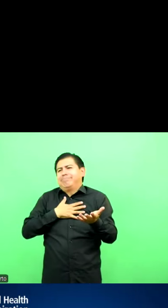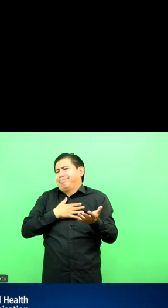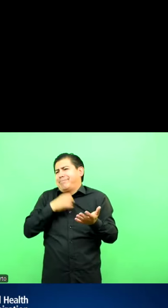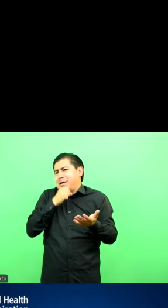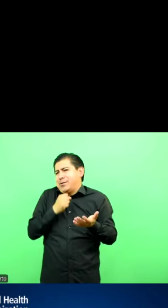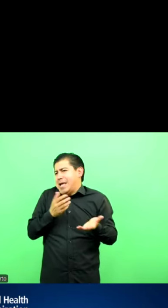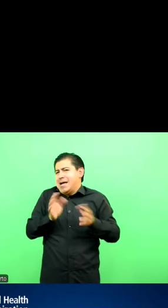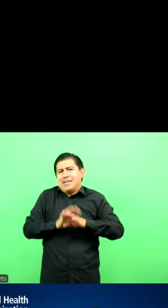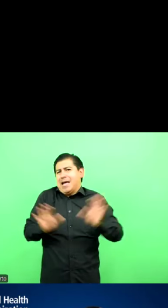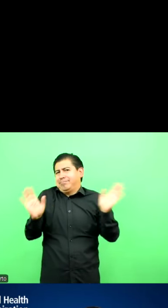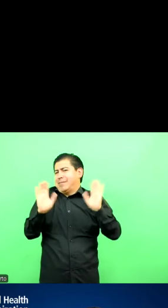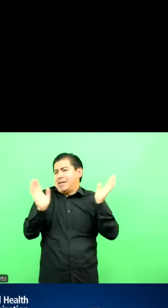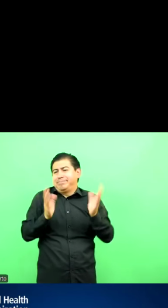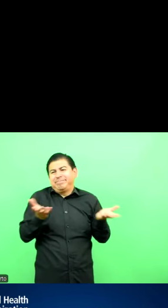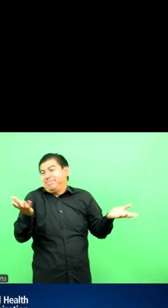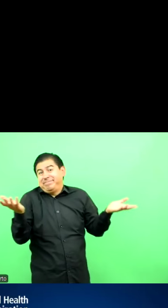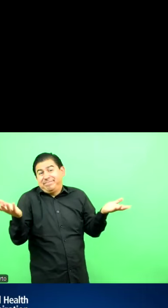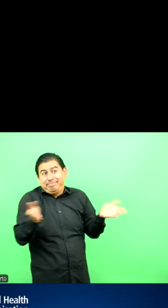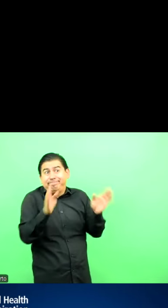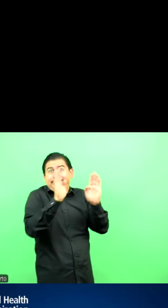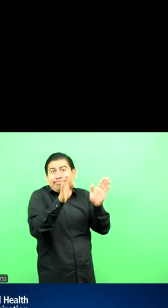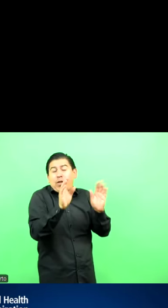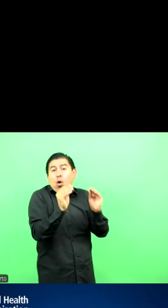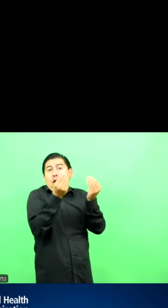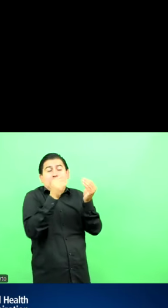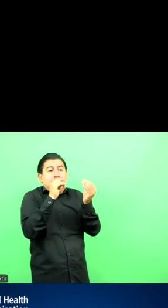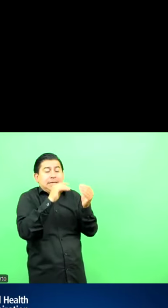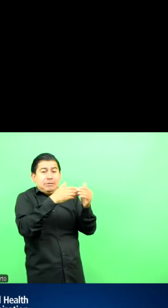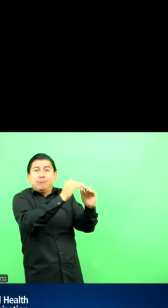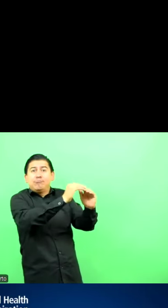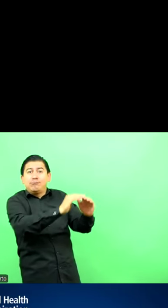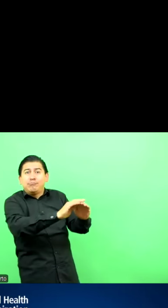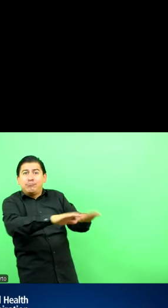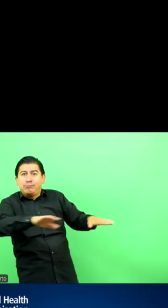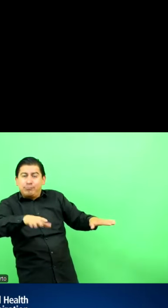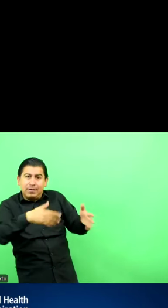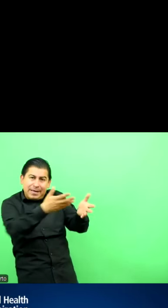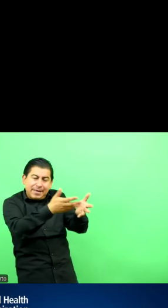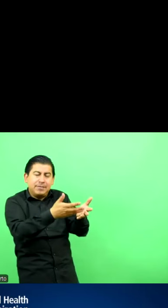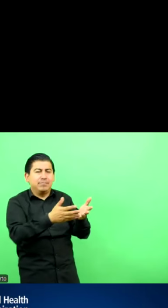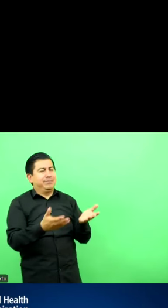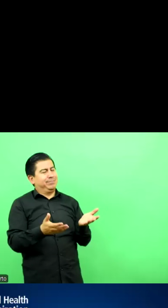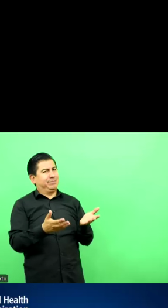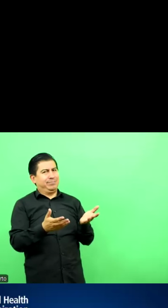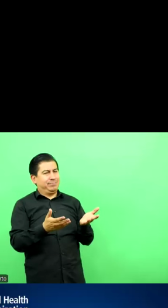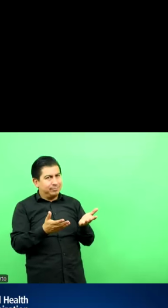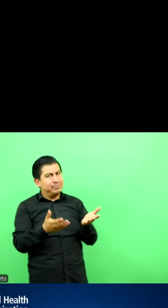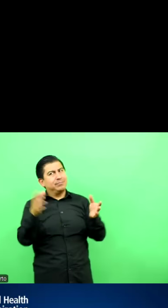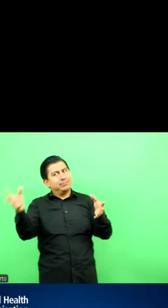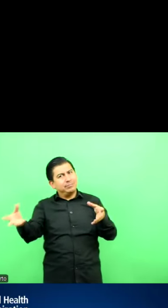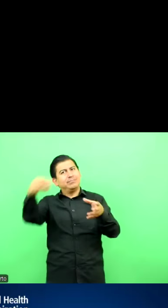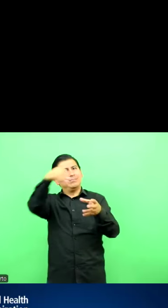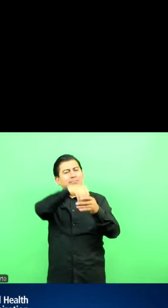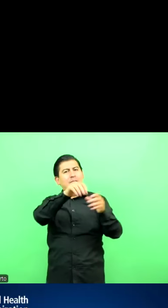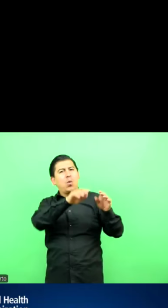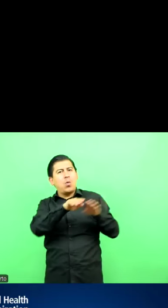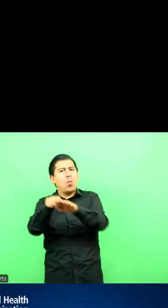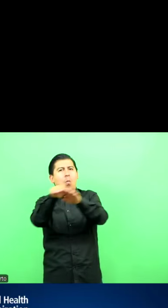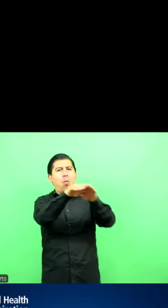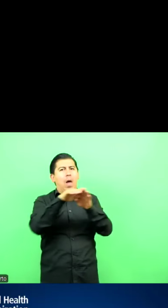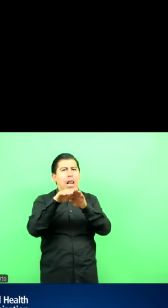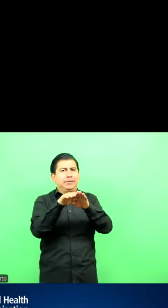the future. And then also we should not only look at the elderly population as the vulnerable group.